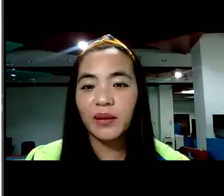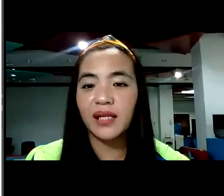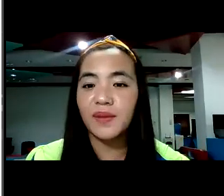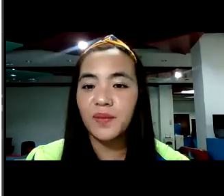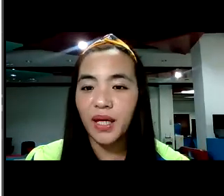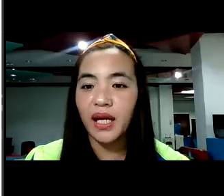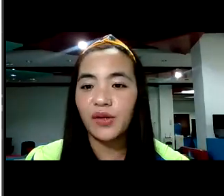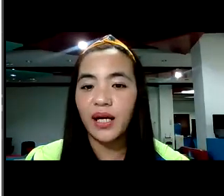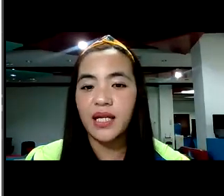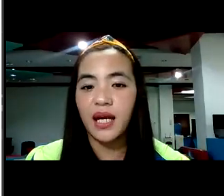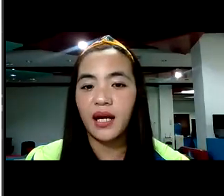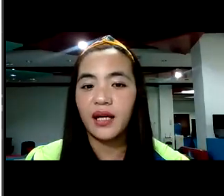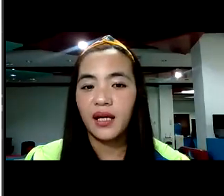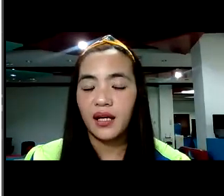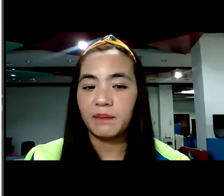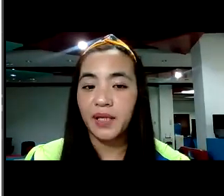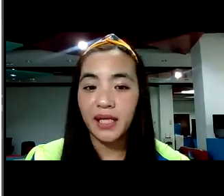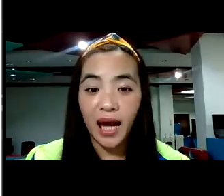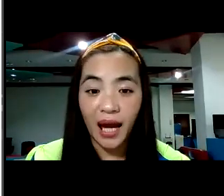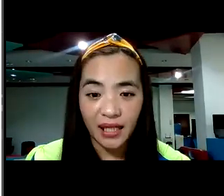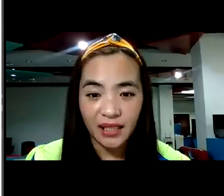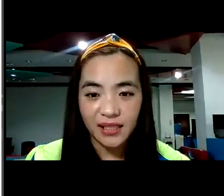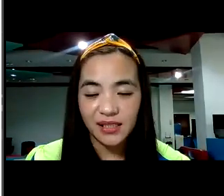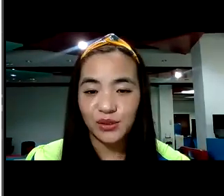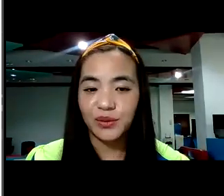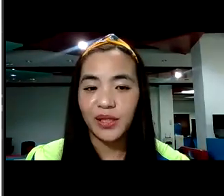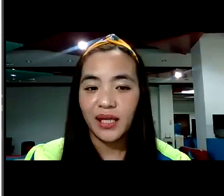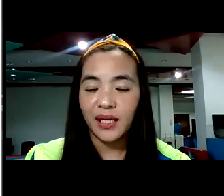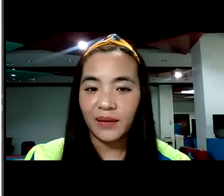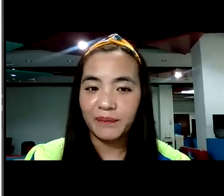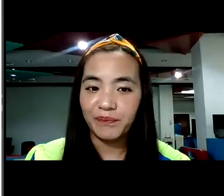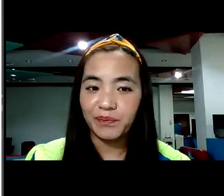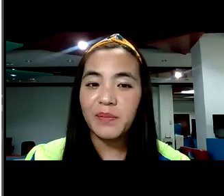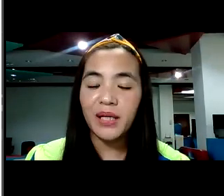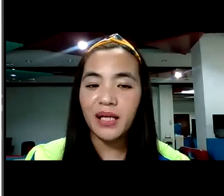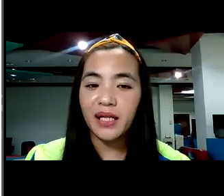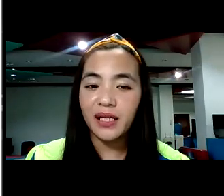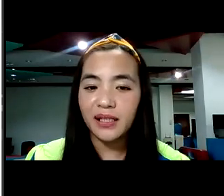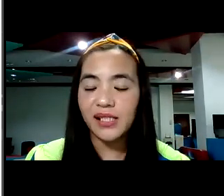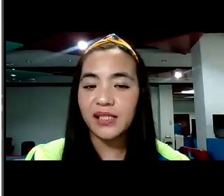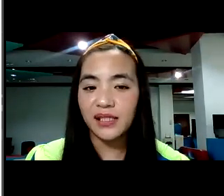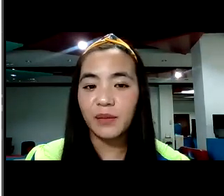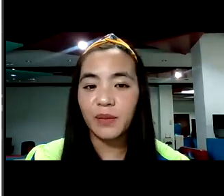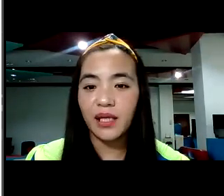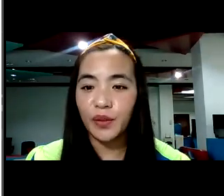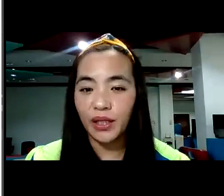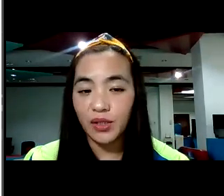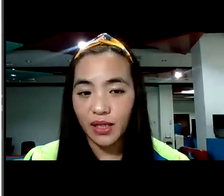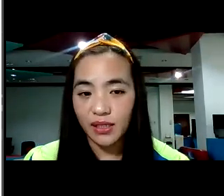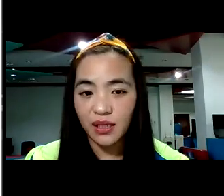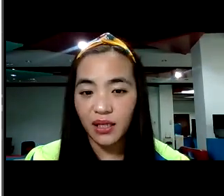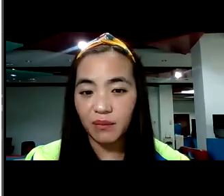po natin mabibigay yung kanyang kailangan. So, may mga other agencies naman din